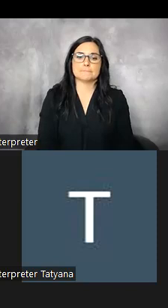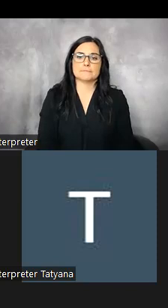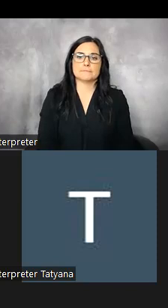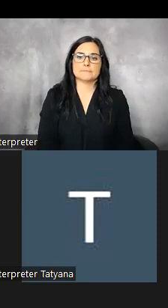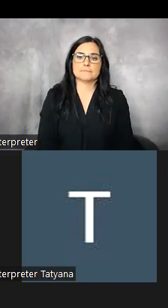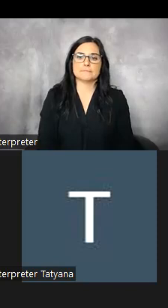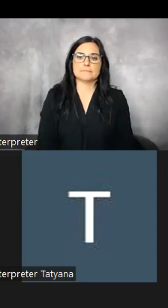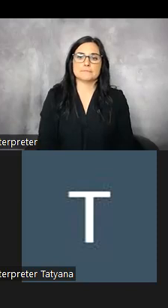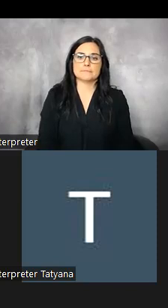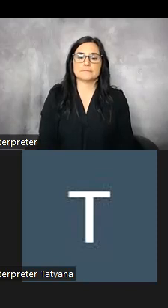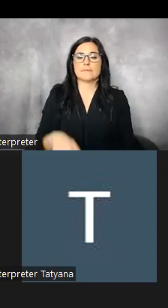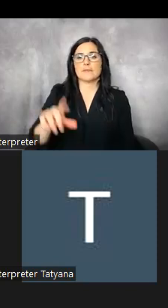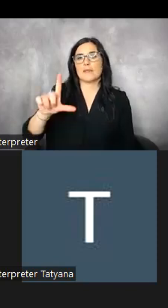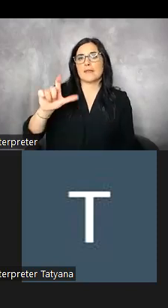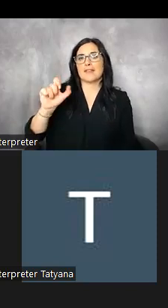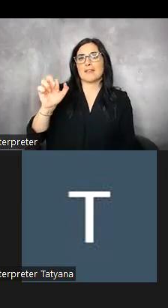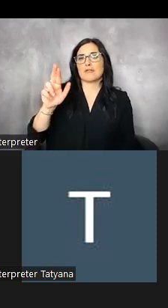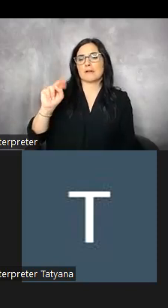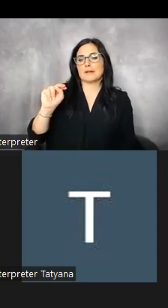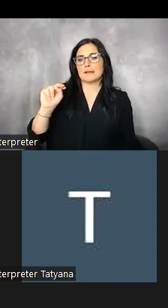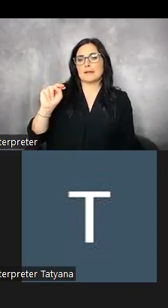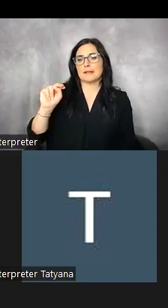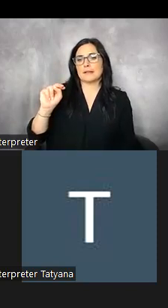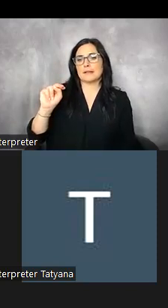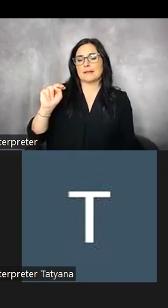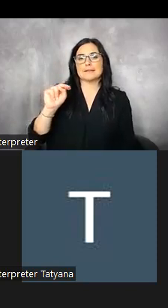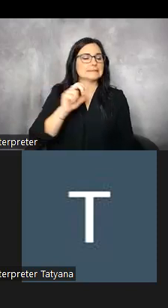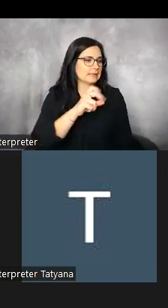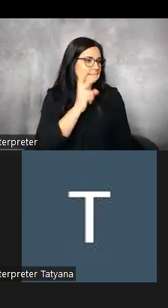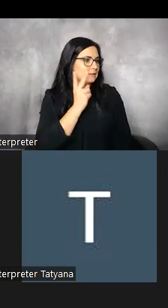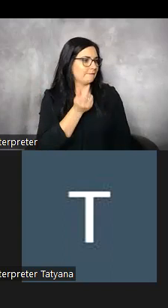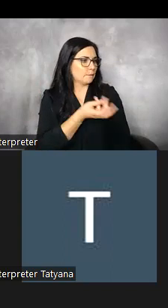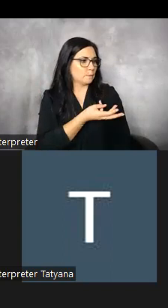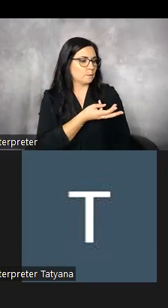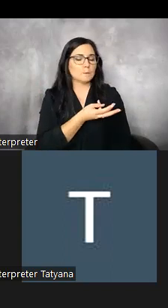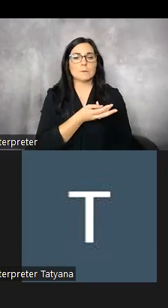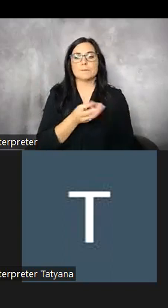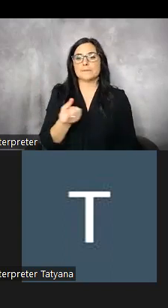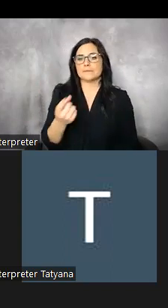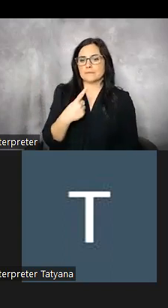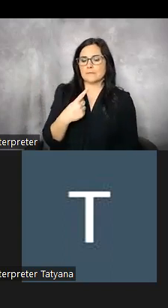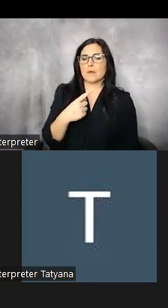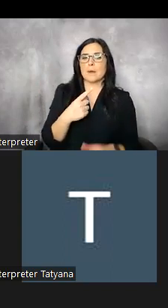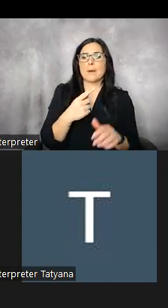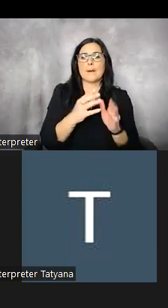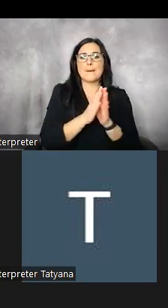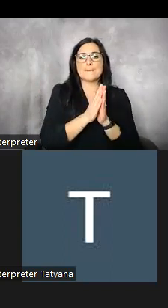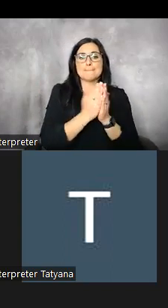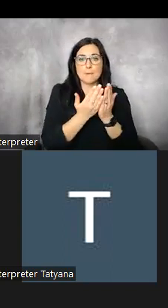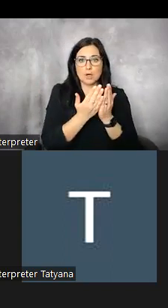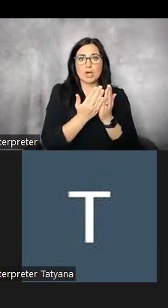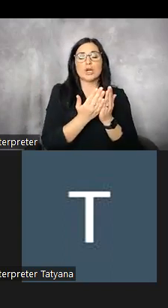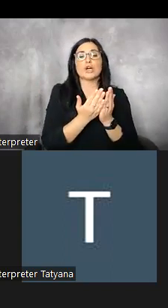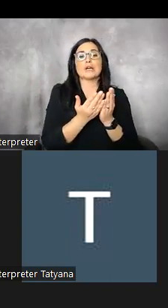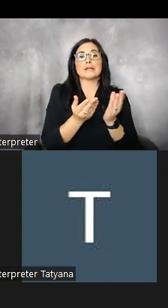Yeah, there are a couple. Yeah. Okay, I see Karen Chandler. Do you help with book remediation for screen readers? Yes, we